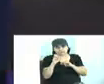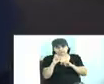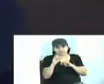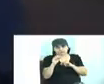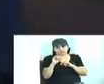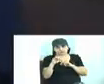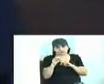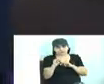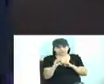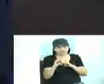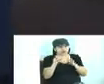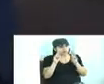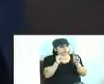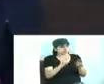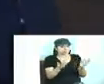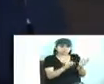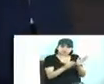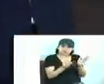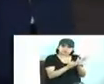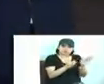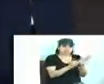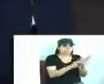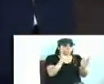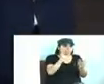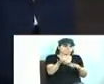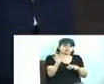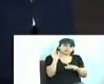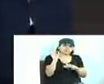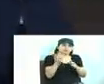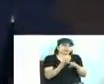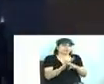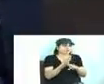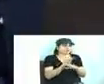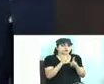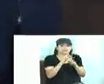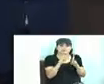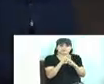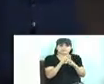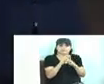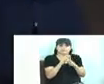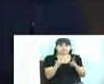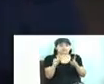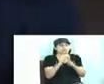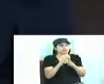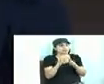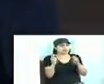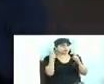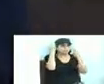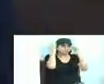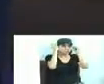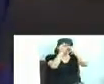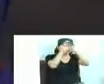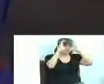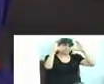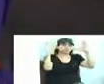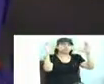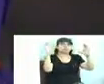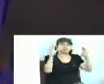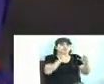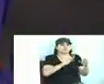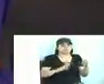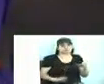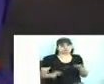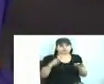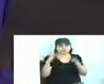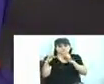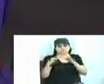And over and over and over again, what you are going to find is that they are using words, and the words and the imagery when Christ describes the kingdom of heaven,